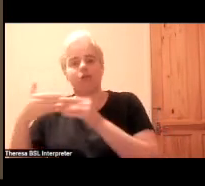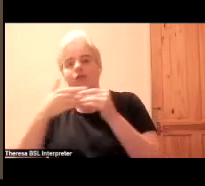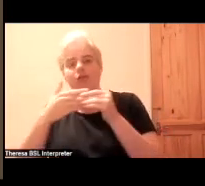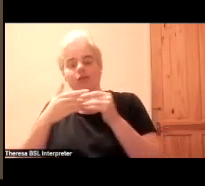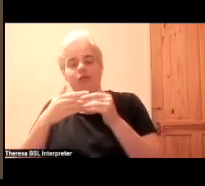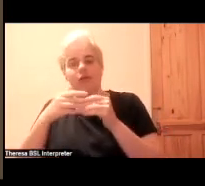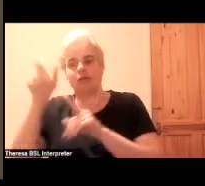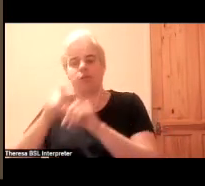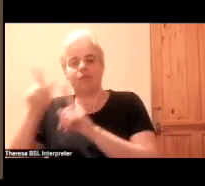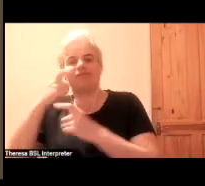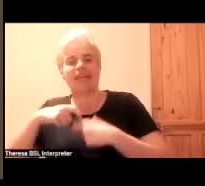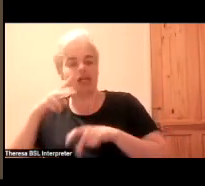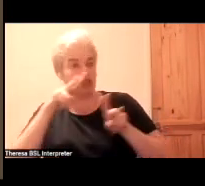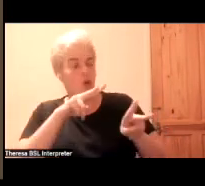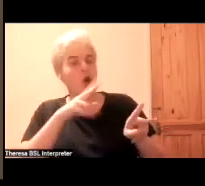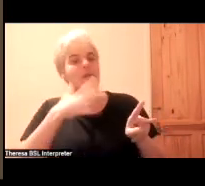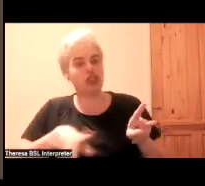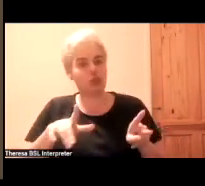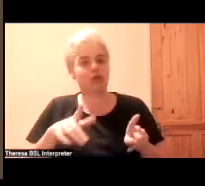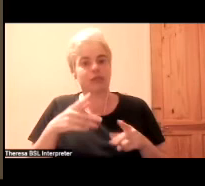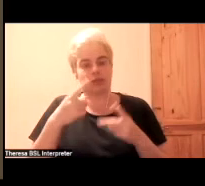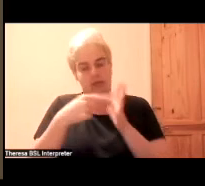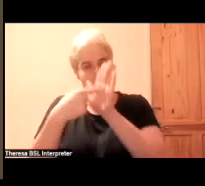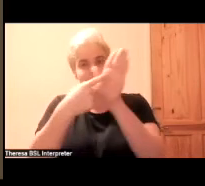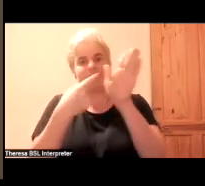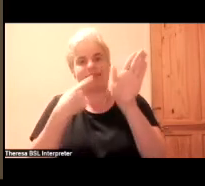And yet, this is what she wanted to be heard.